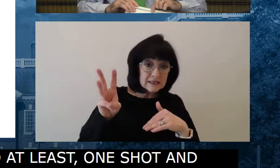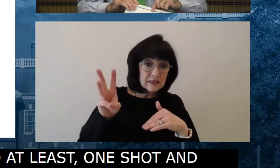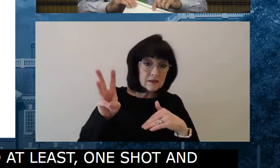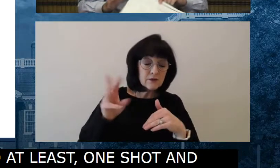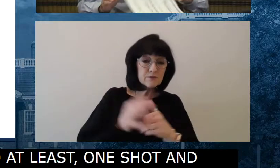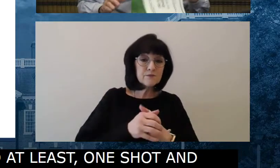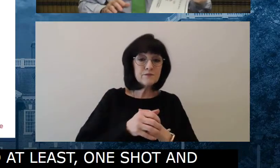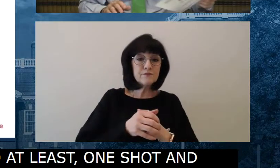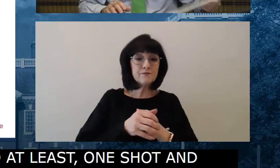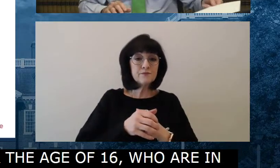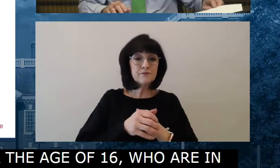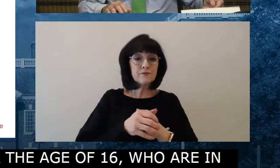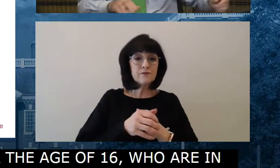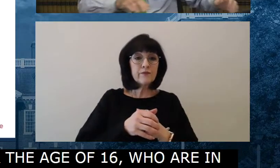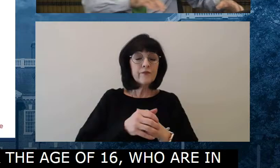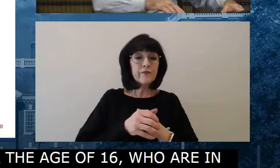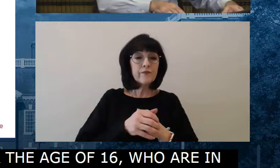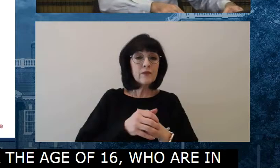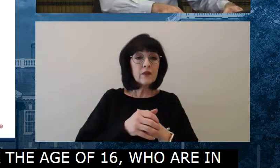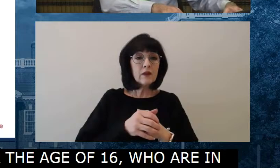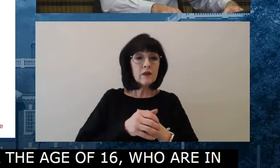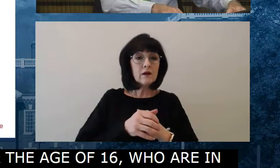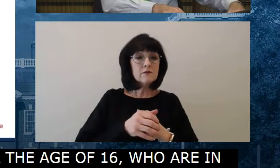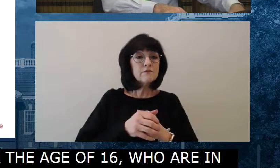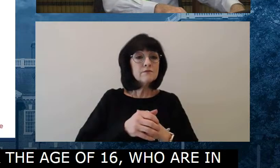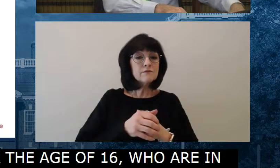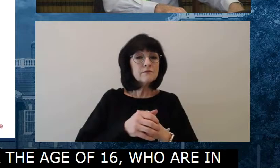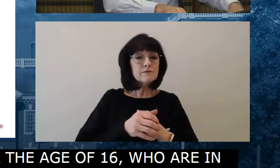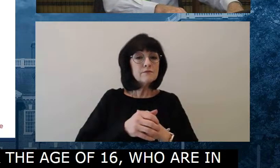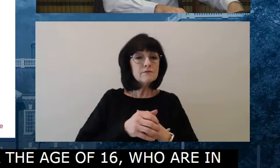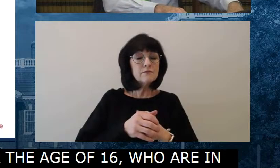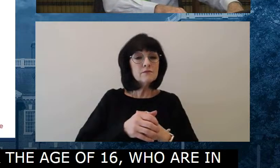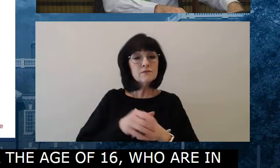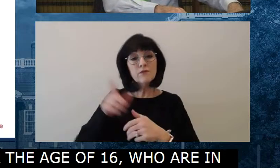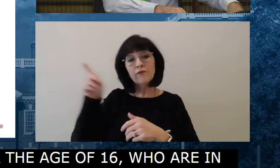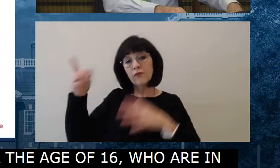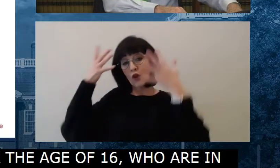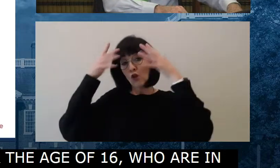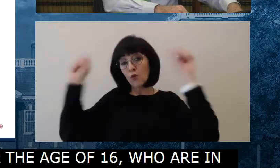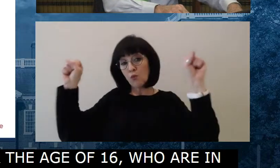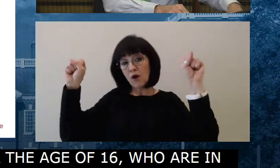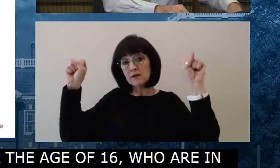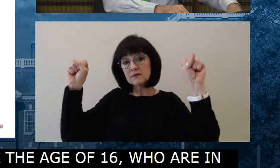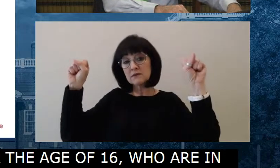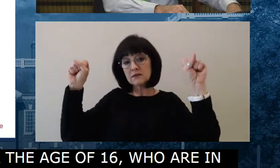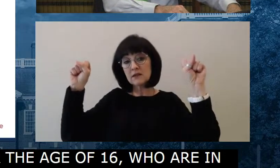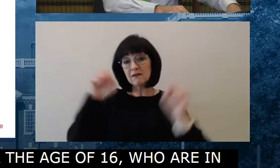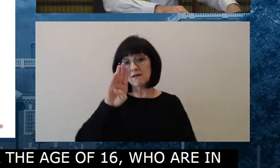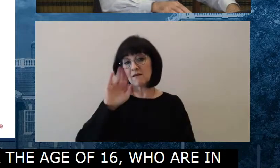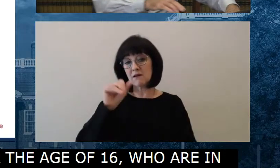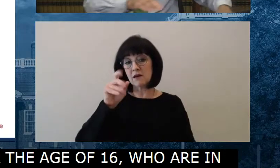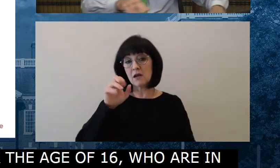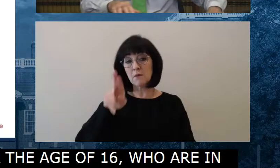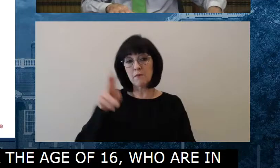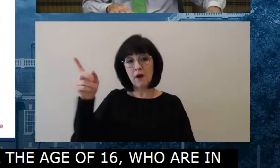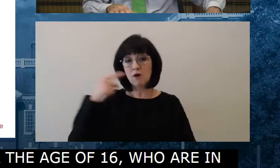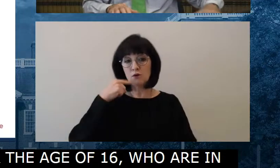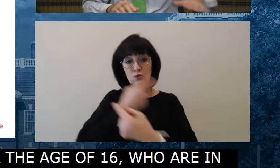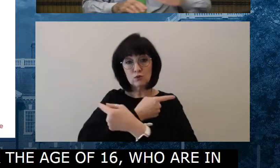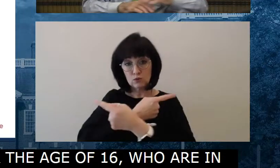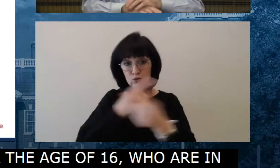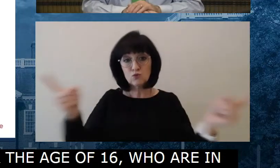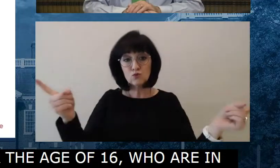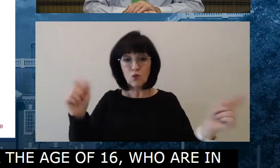with that one shot. As we mentioned, the president told all the governors, and there's a directive is going out tomorrow, that